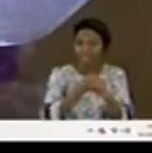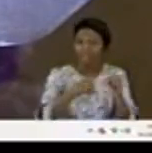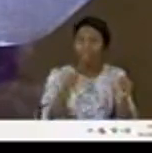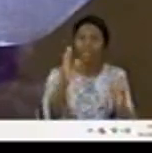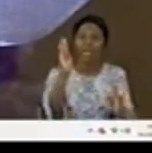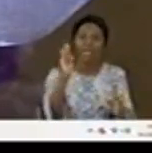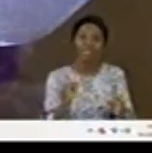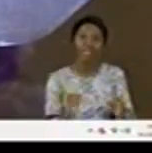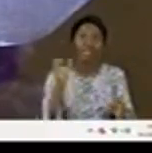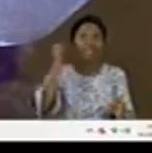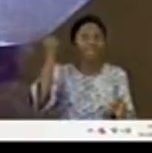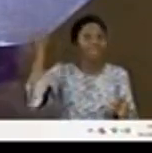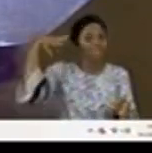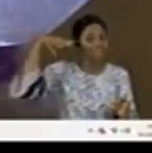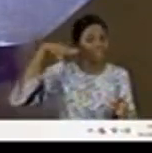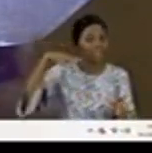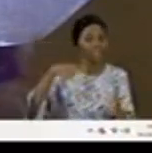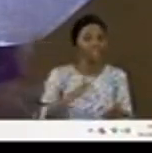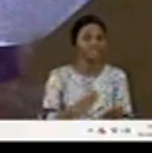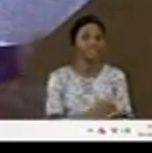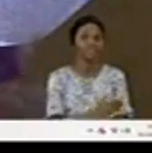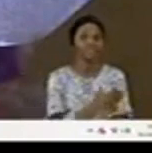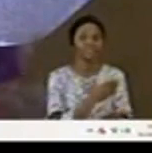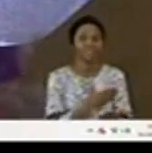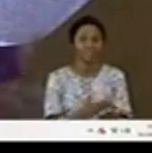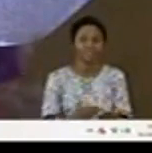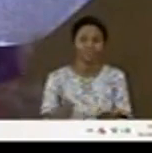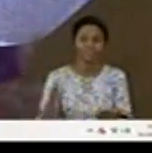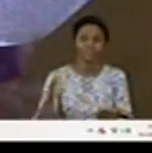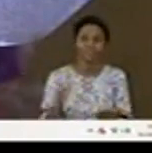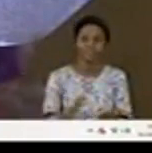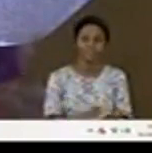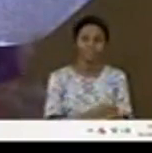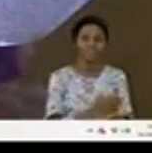Saved by His grace. I'm a new